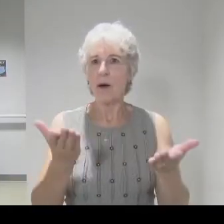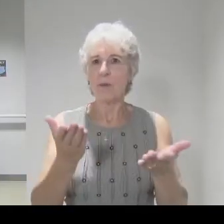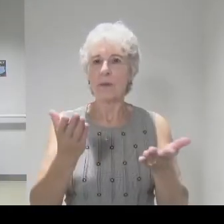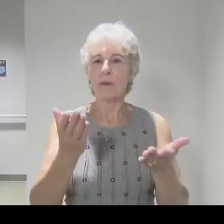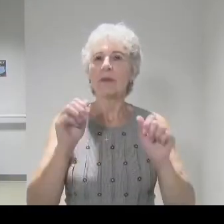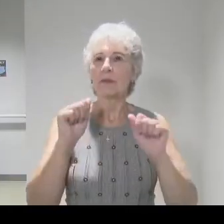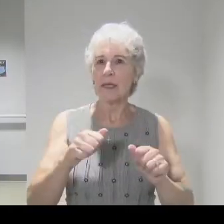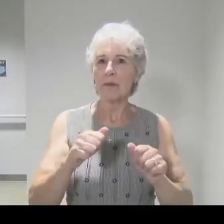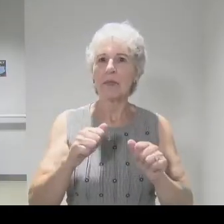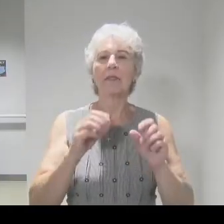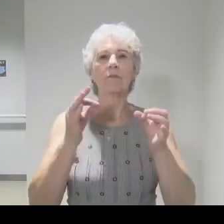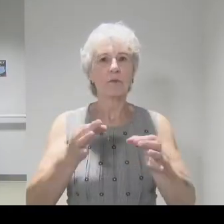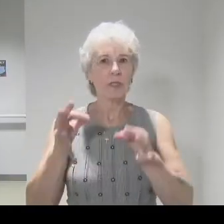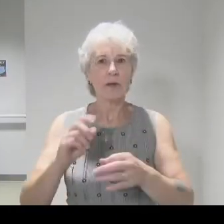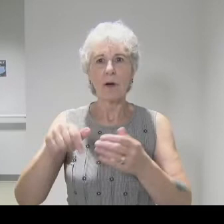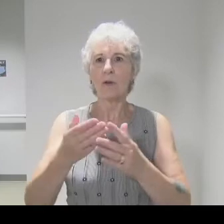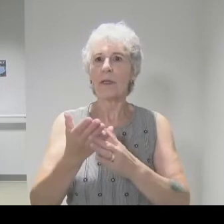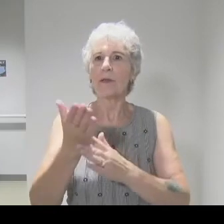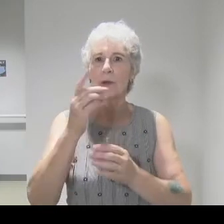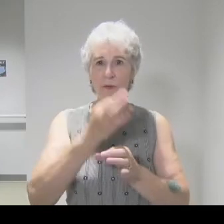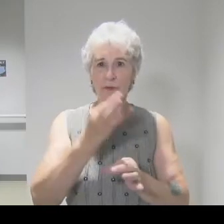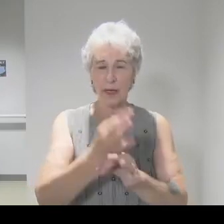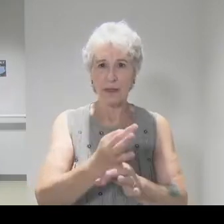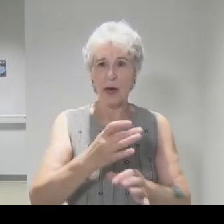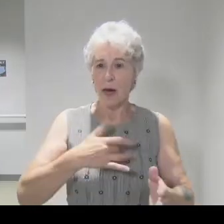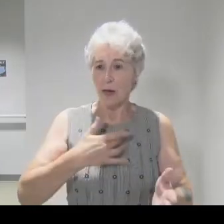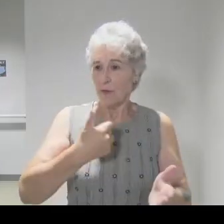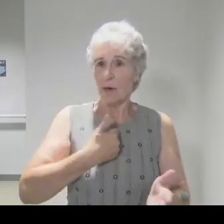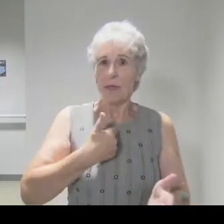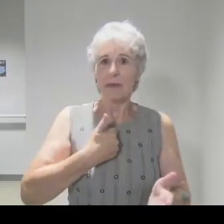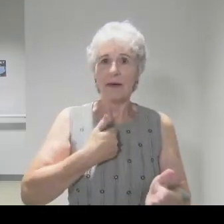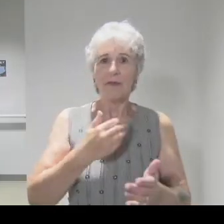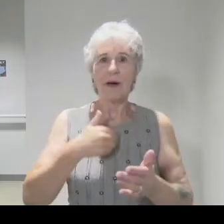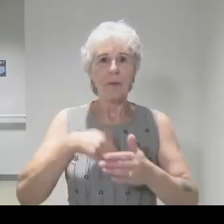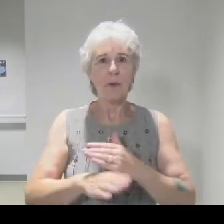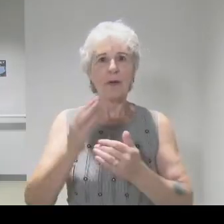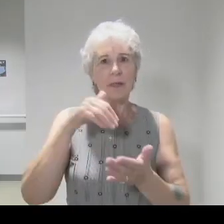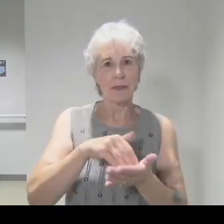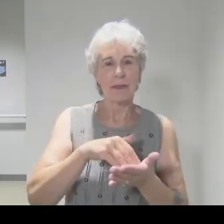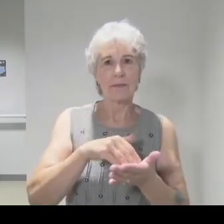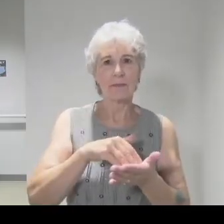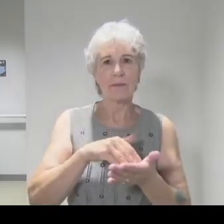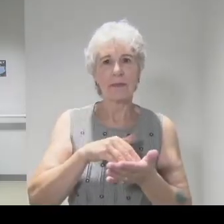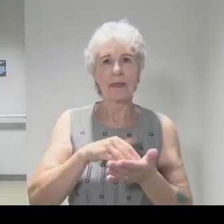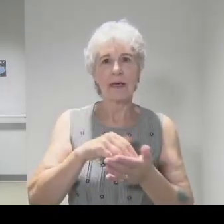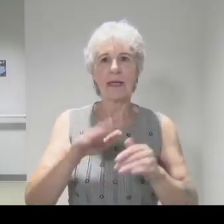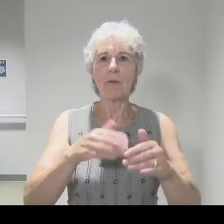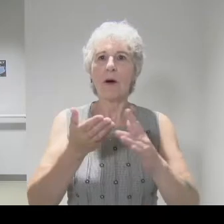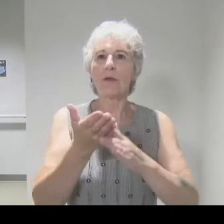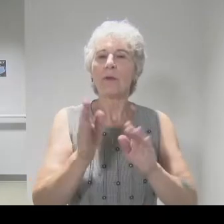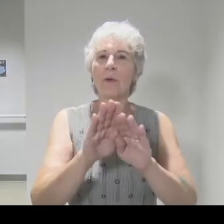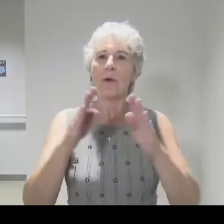faith. And thereupon I felt myself to be reborn and to have gone through the open doors of